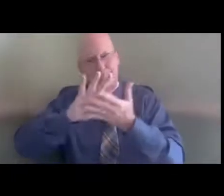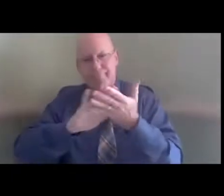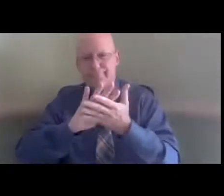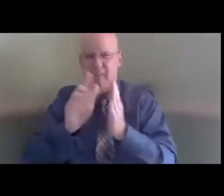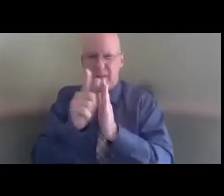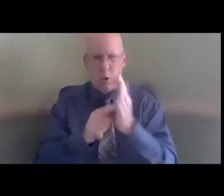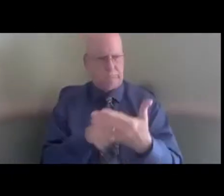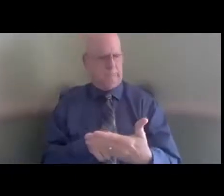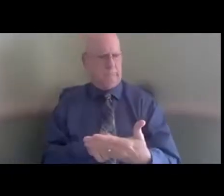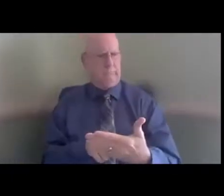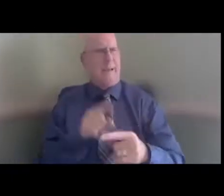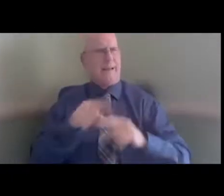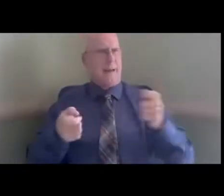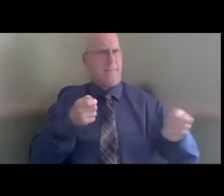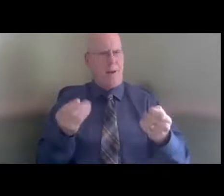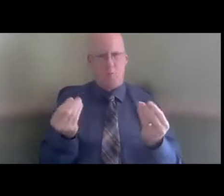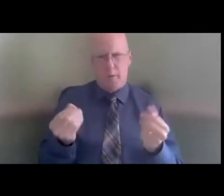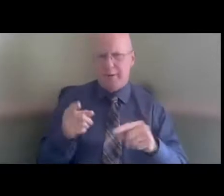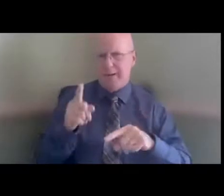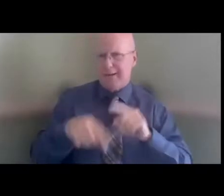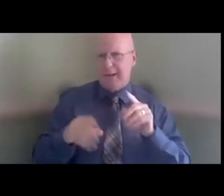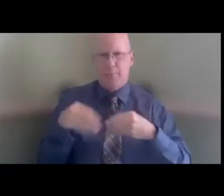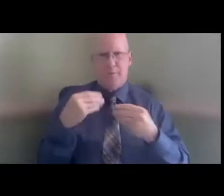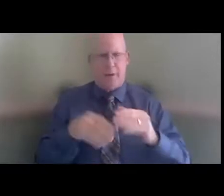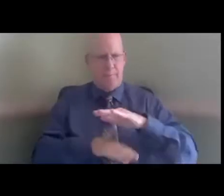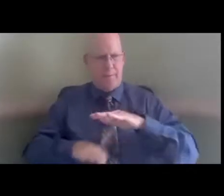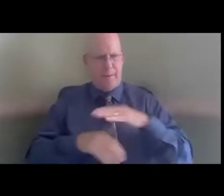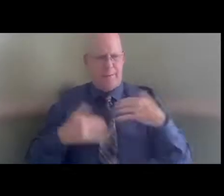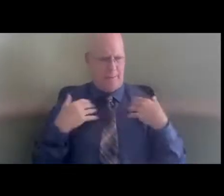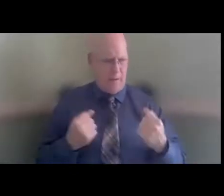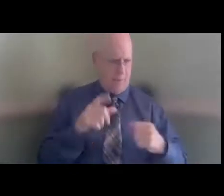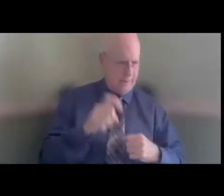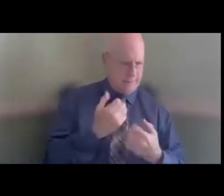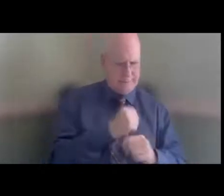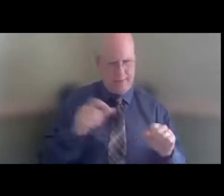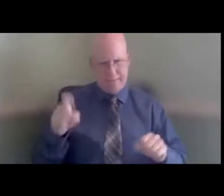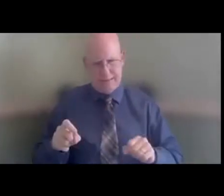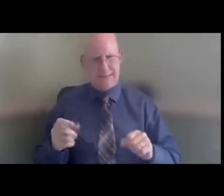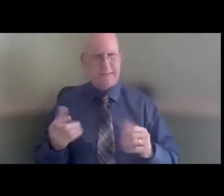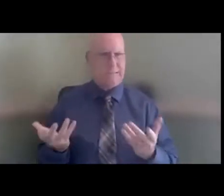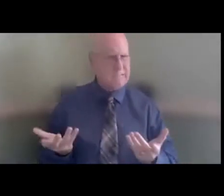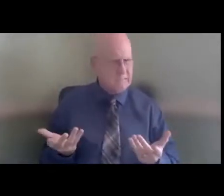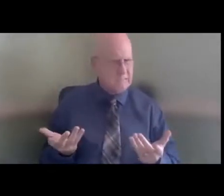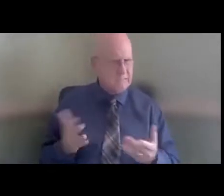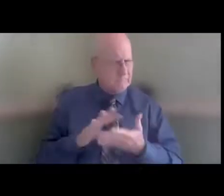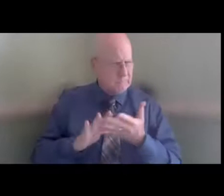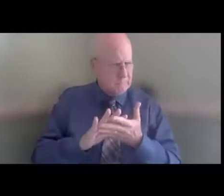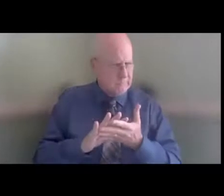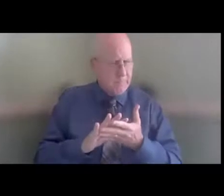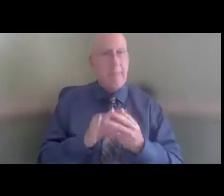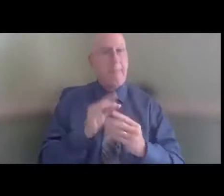defines it, right? Just not being able to manage your property or to provide for your basic health or safety. But I think, because guardianship